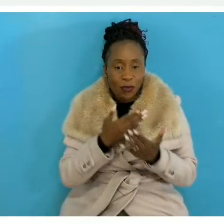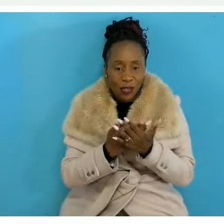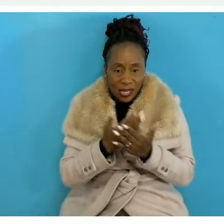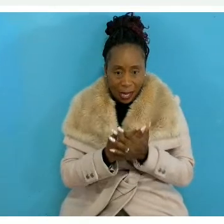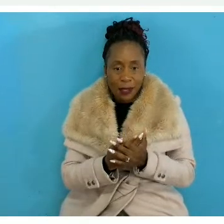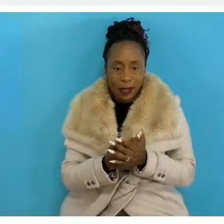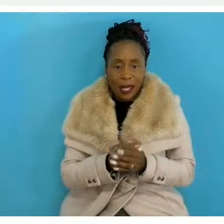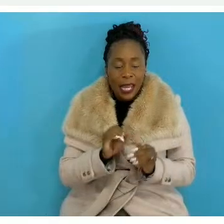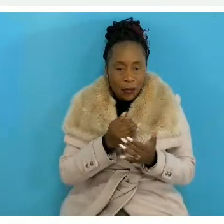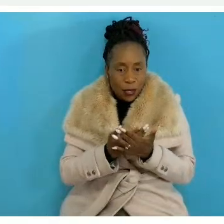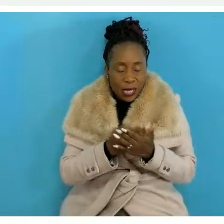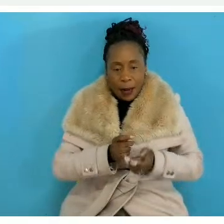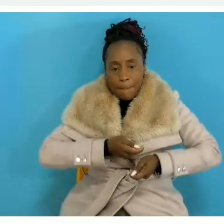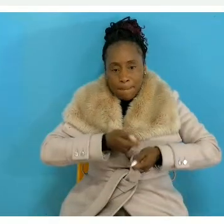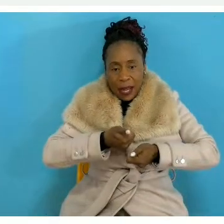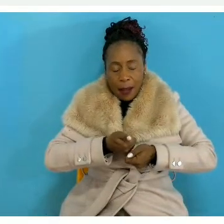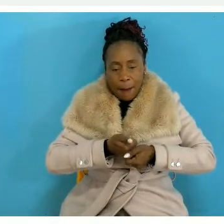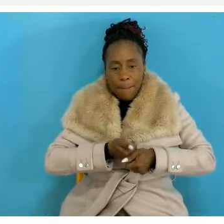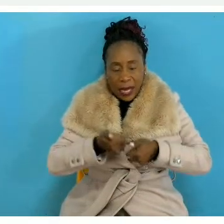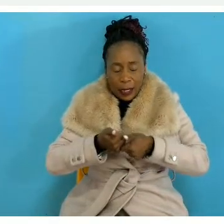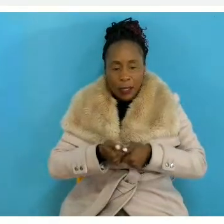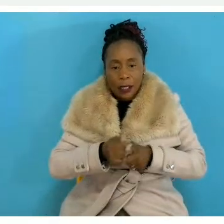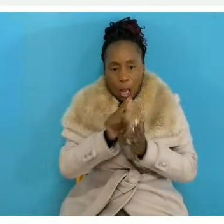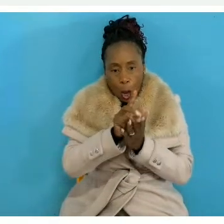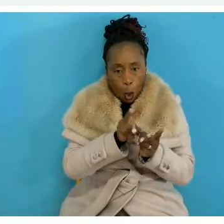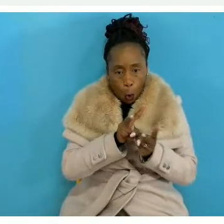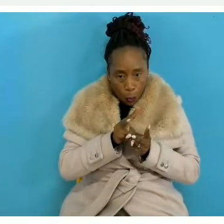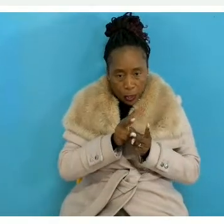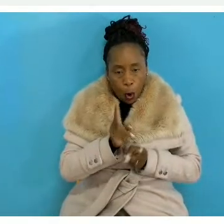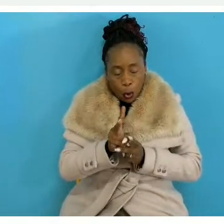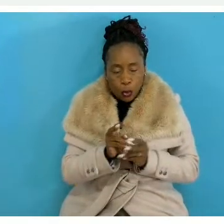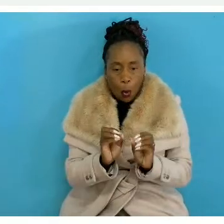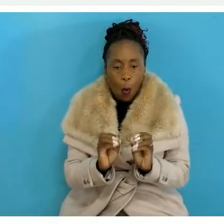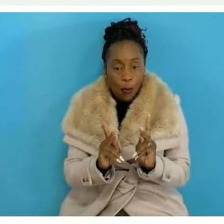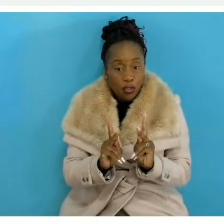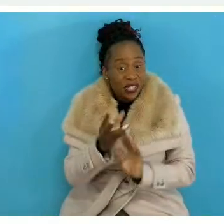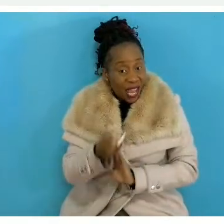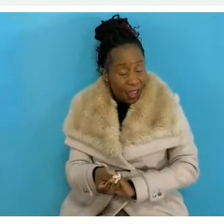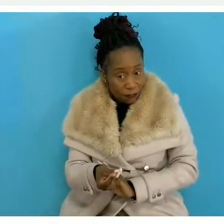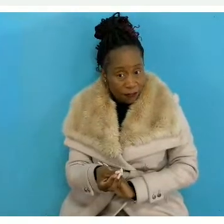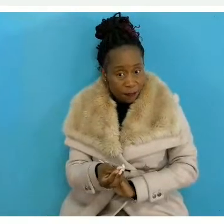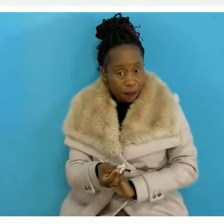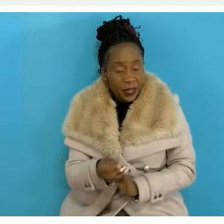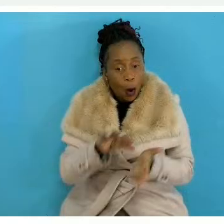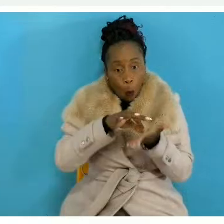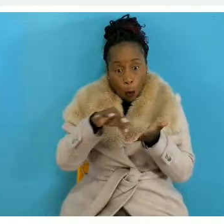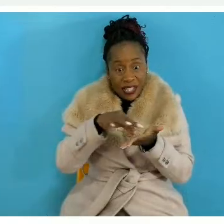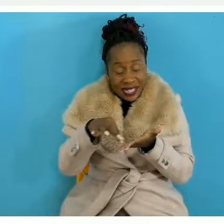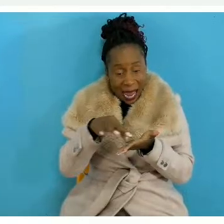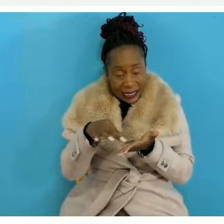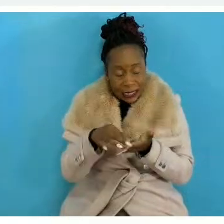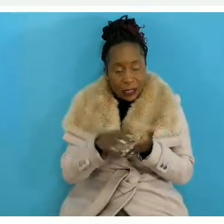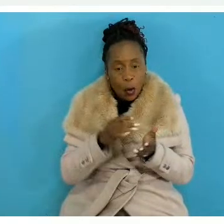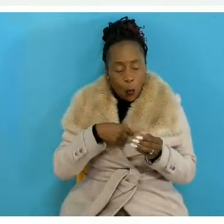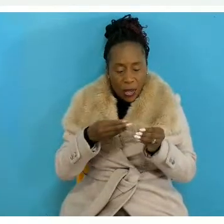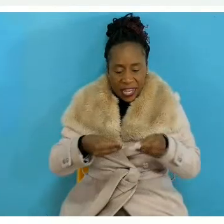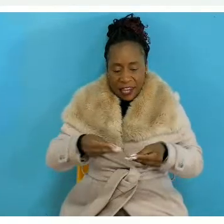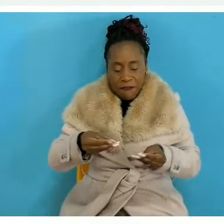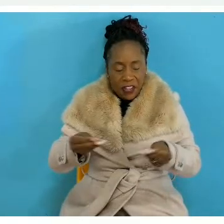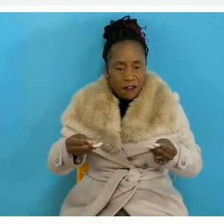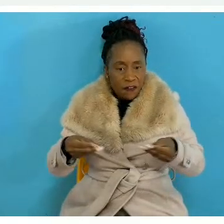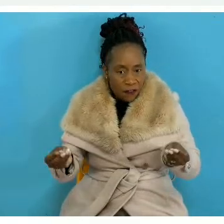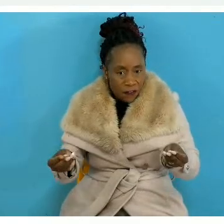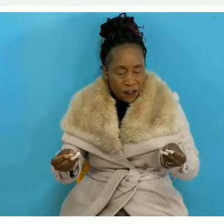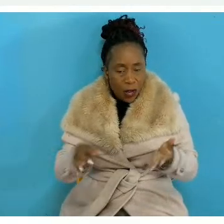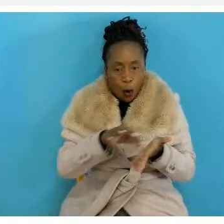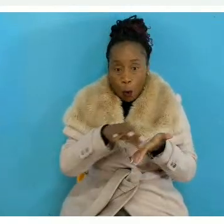afford to pay back the loan. We also, if you've got an opportunity, there's a contract that you've been awarded and you are